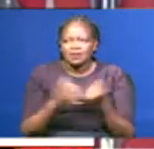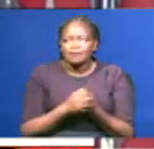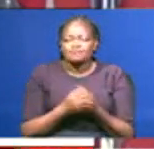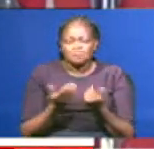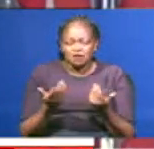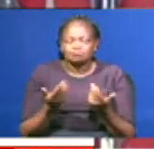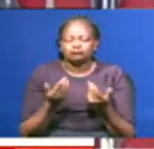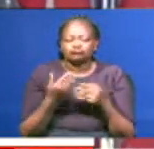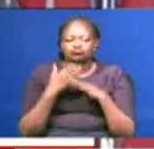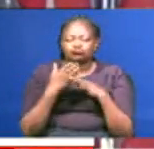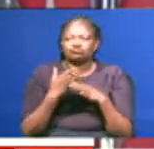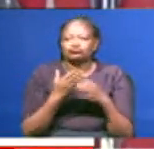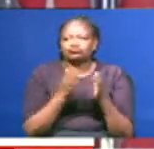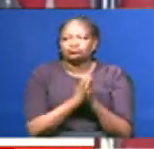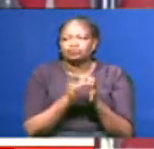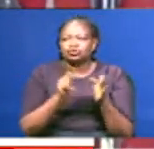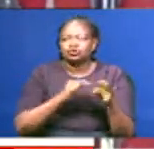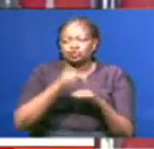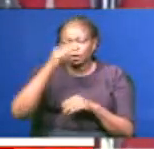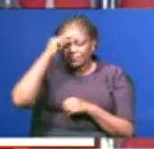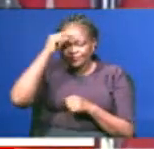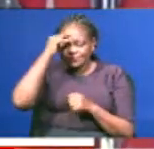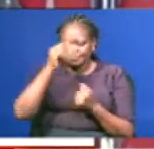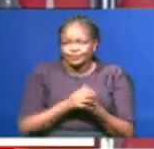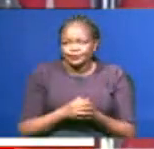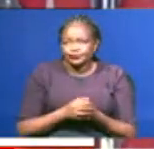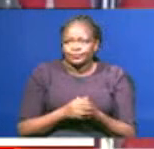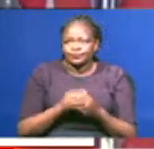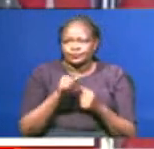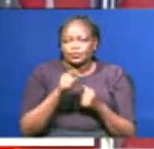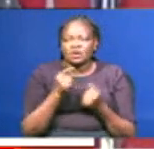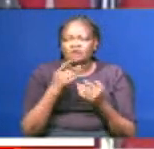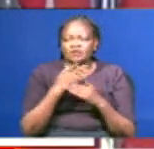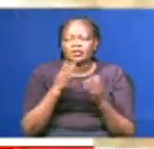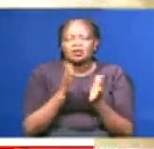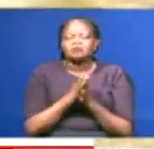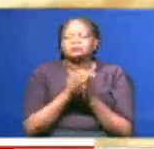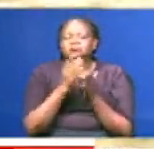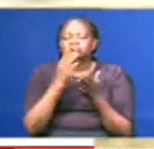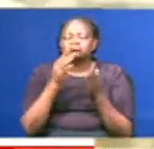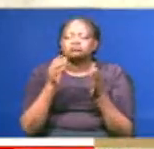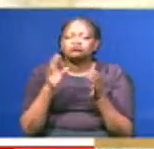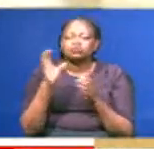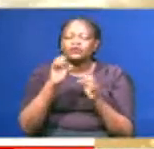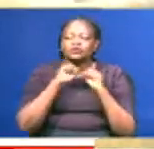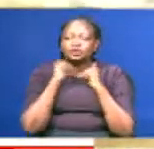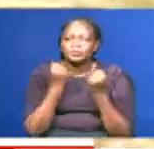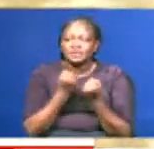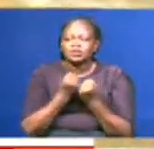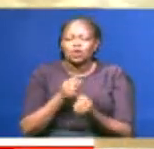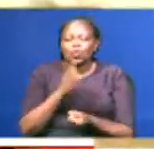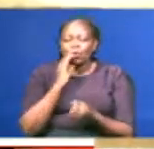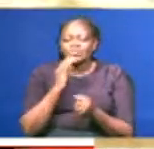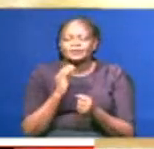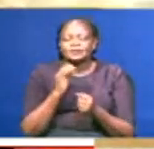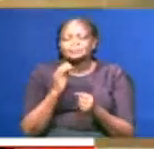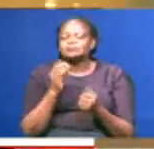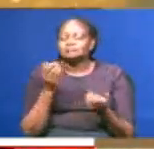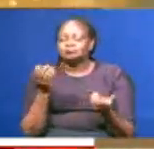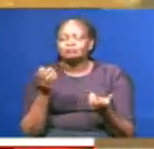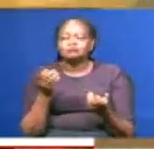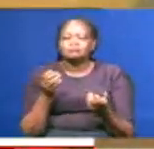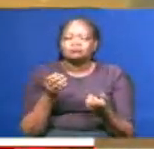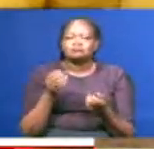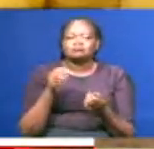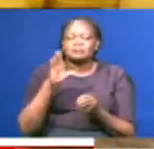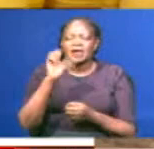with local and national governments, the private sector, and civil society. Water Sanitation and Irrigation Cabinet Secretary Alice